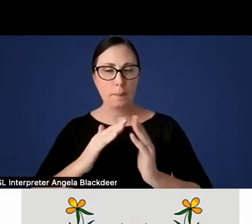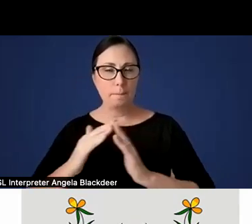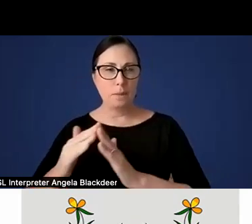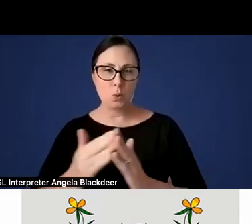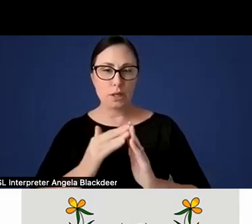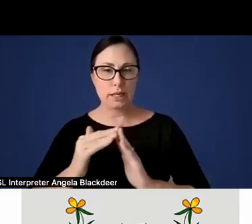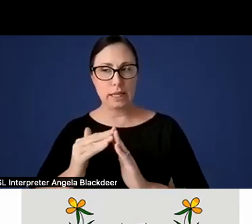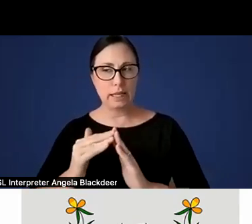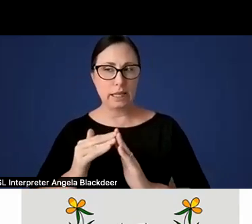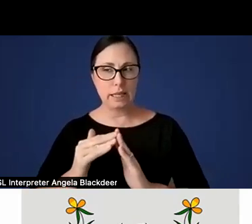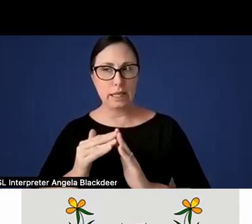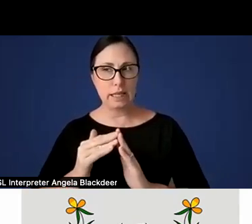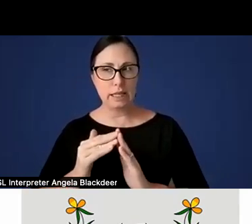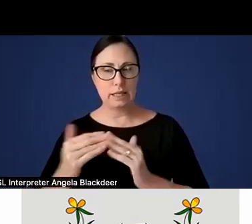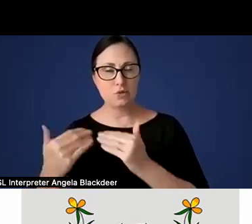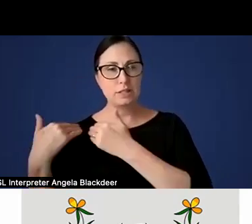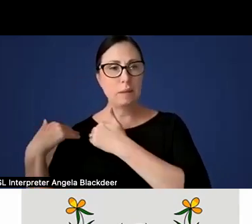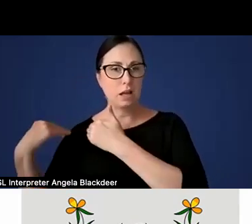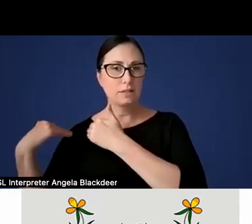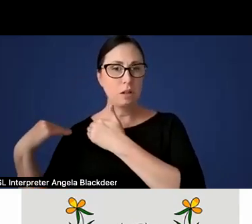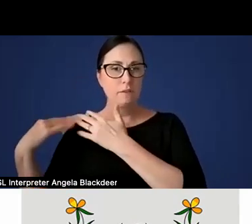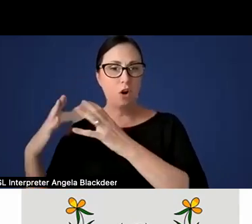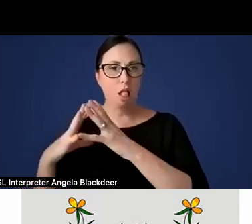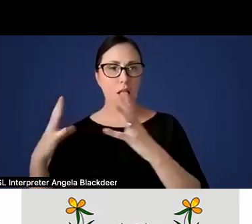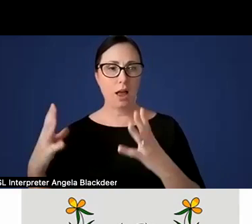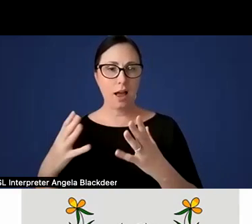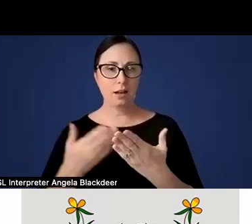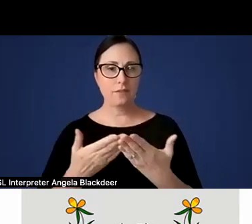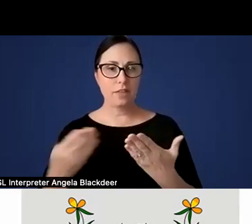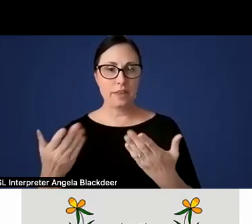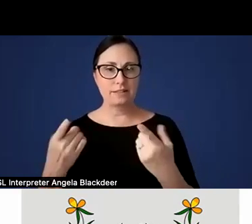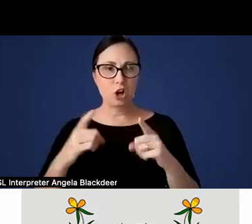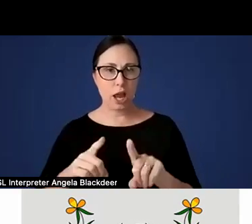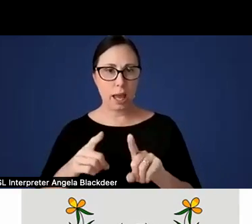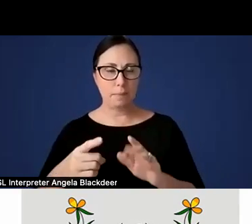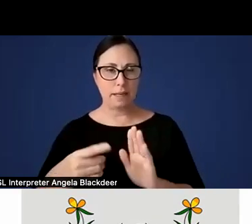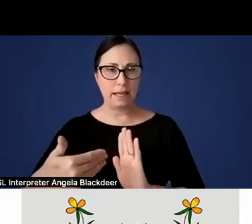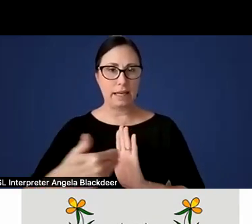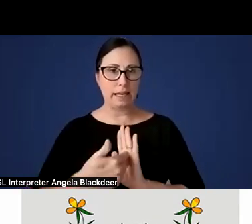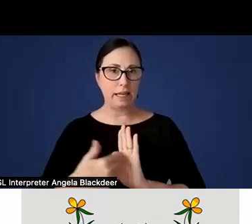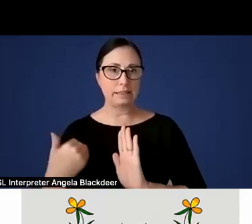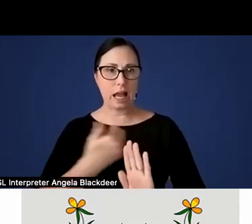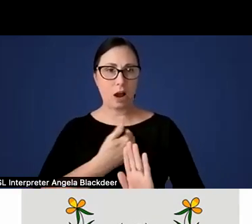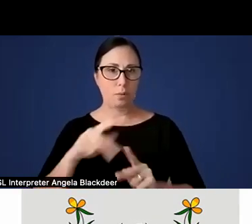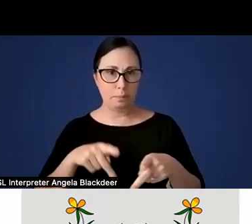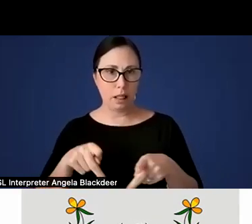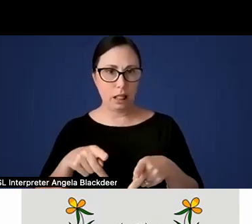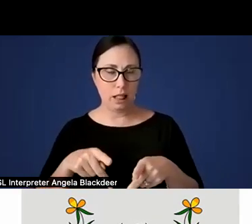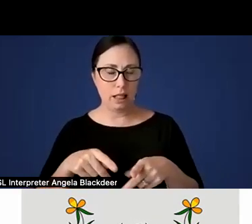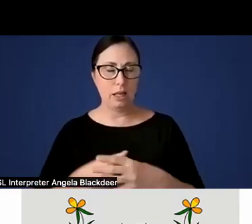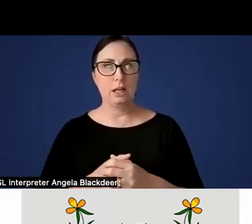our community are responsible for a lot of the mishappenings that are going on against our people. It's often O2, if that